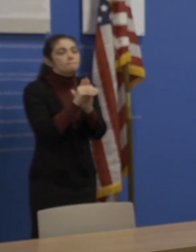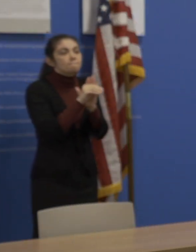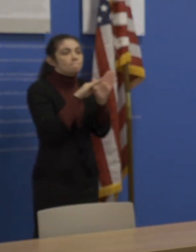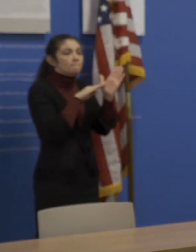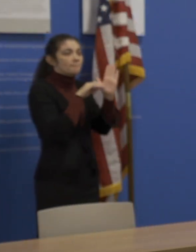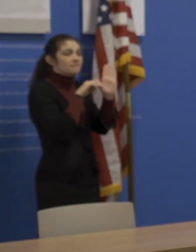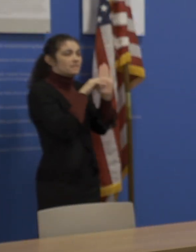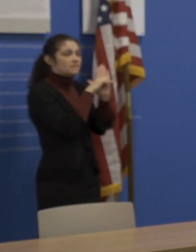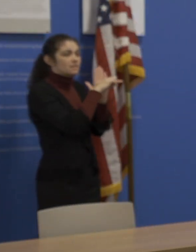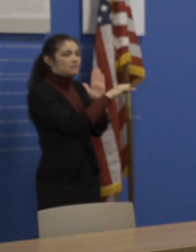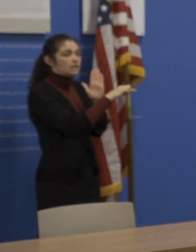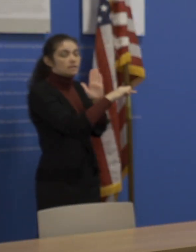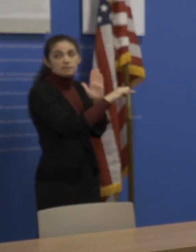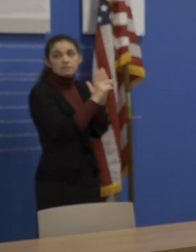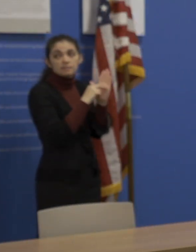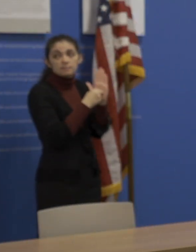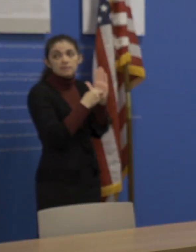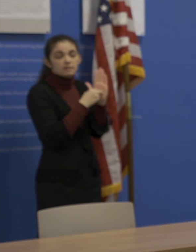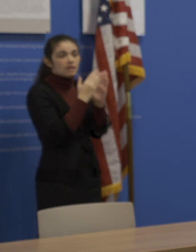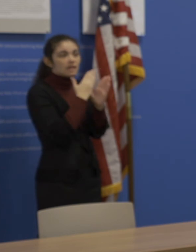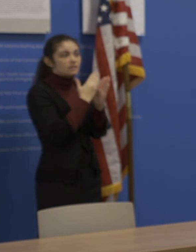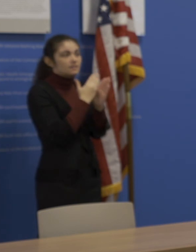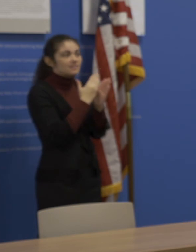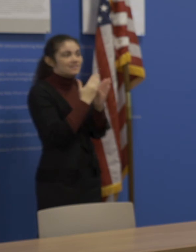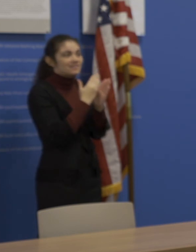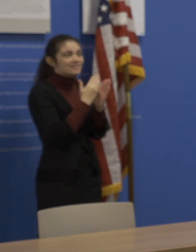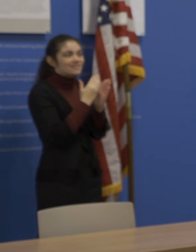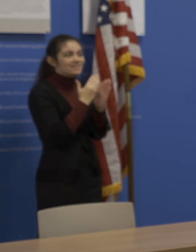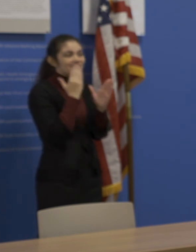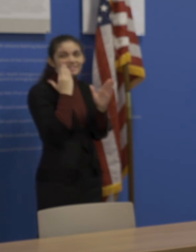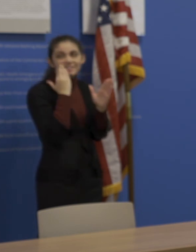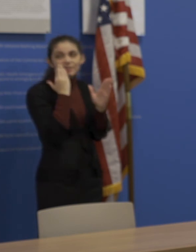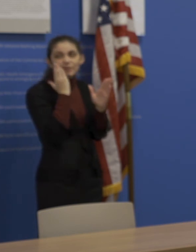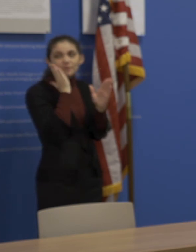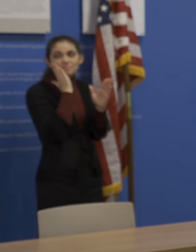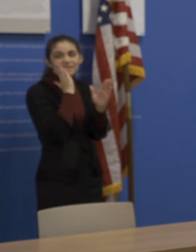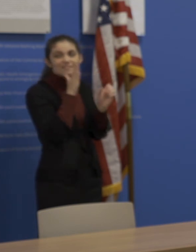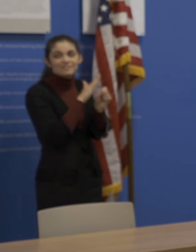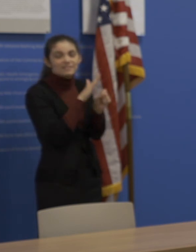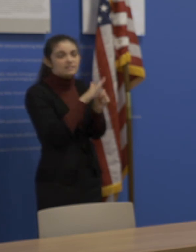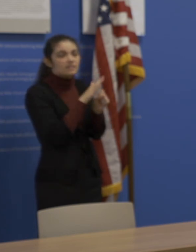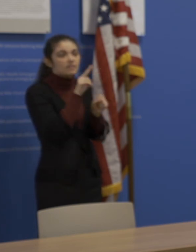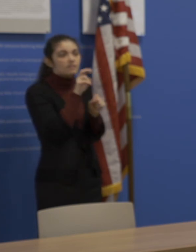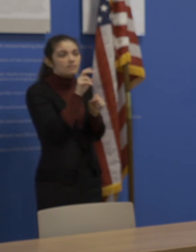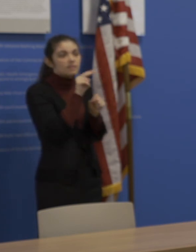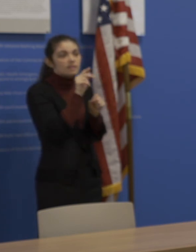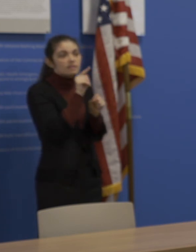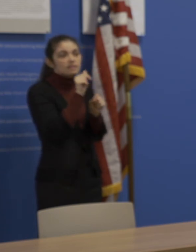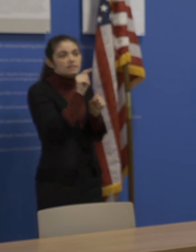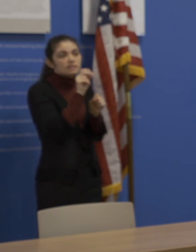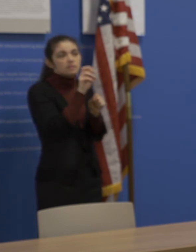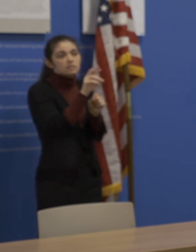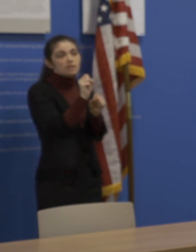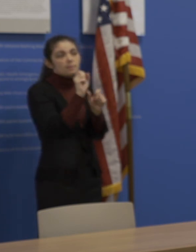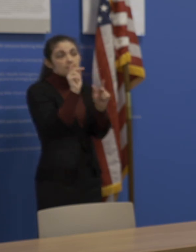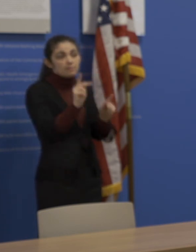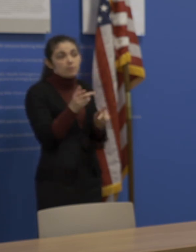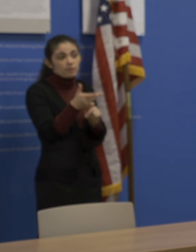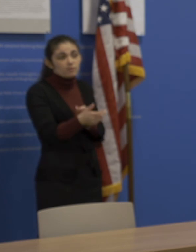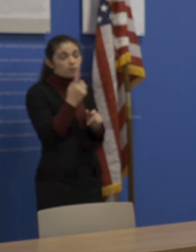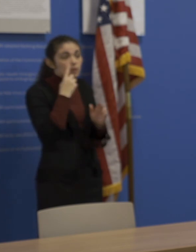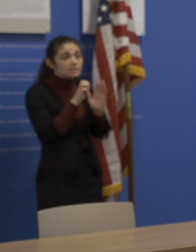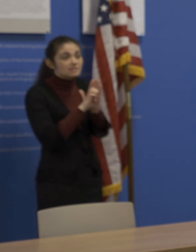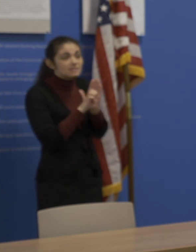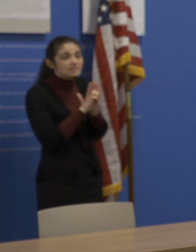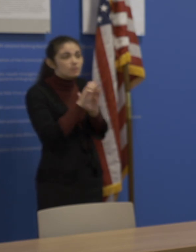on your chart, does that represent an average of, I know you talk about bed capacity, ventilators, personnel. For